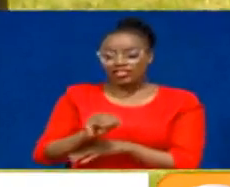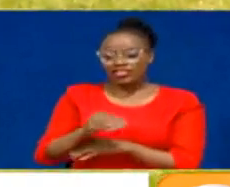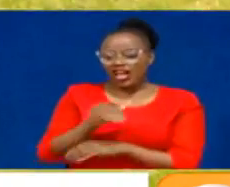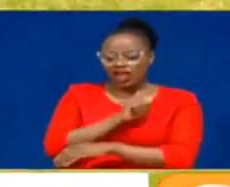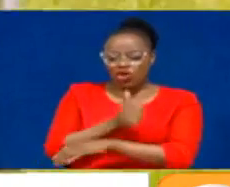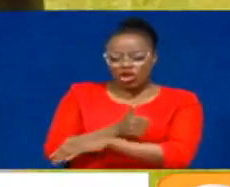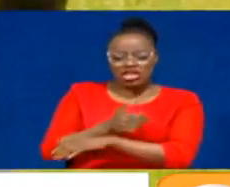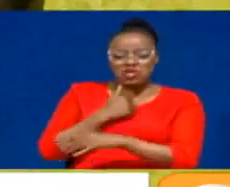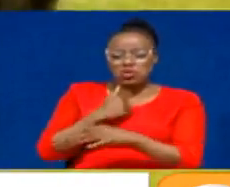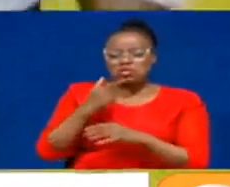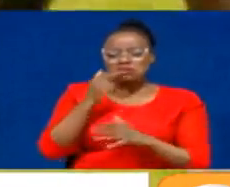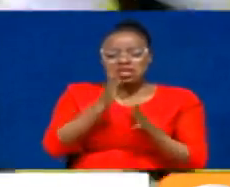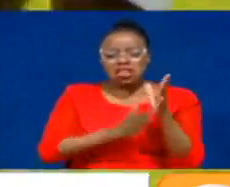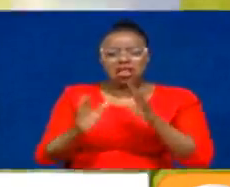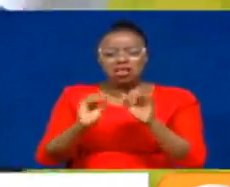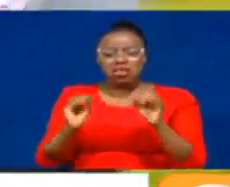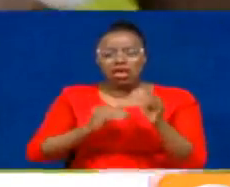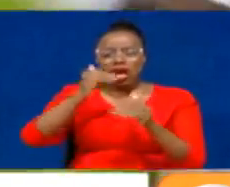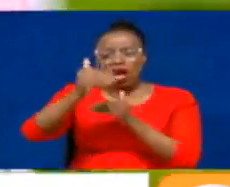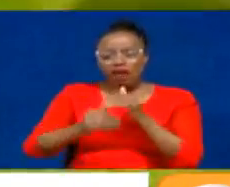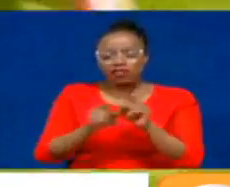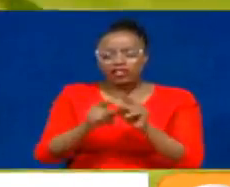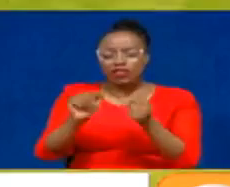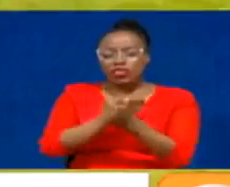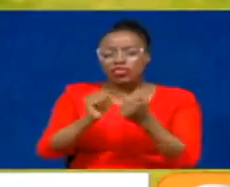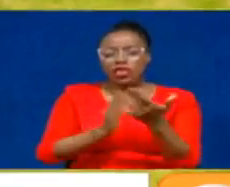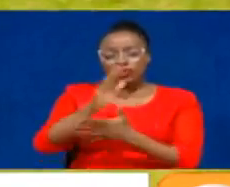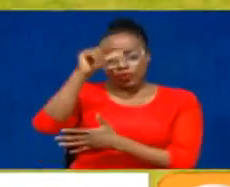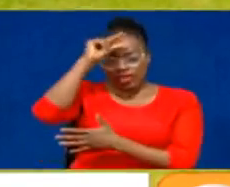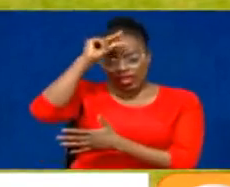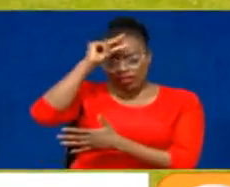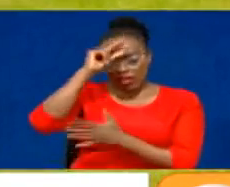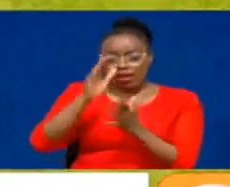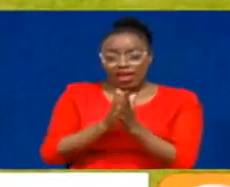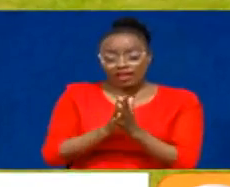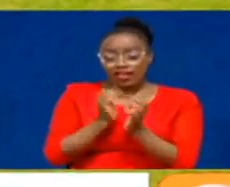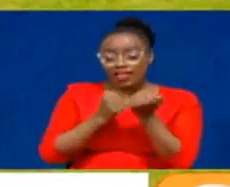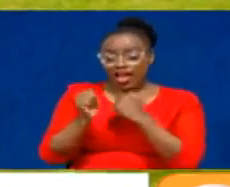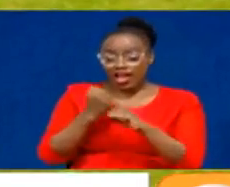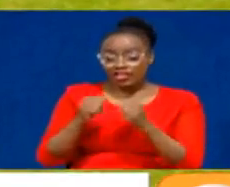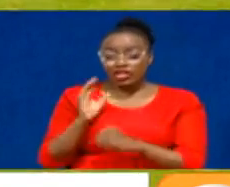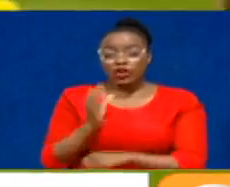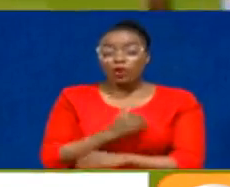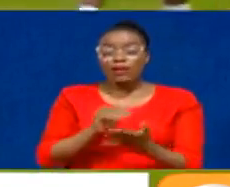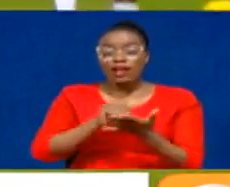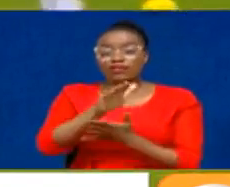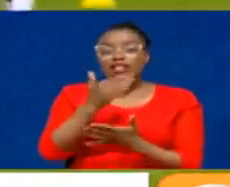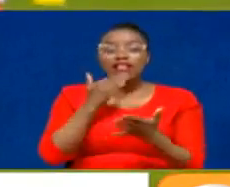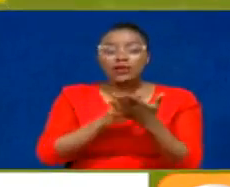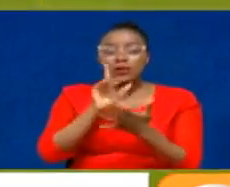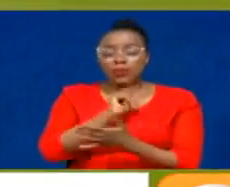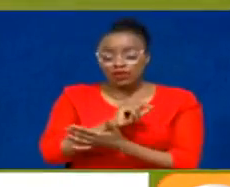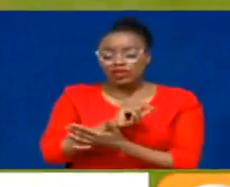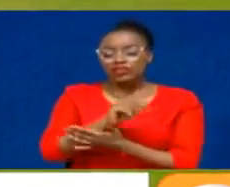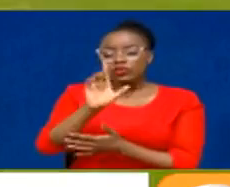was unable to prepare for the match following its dissolution by the government. Now, the Caretaker Committee has written to the Directorate